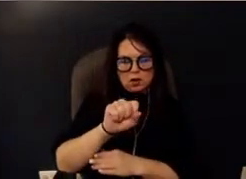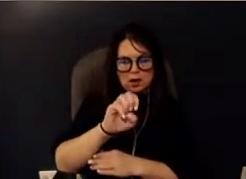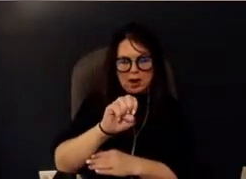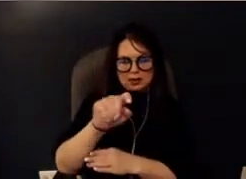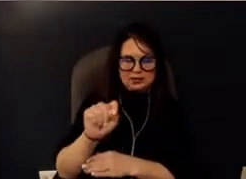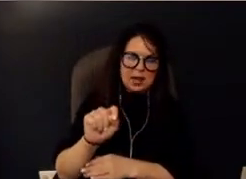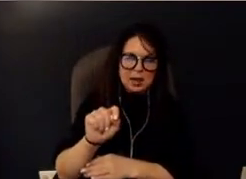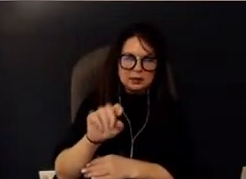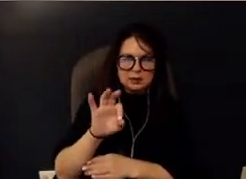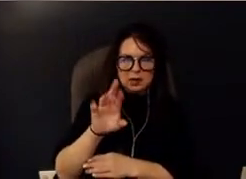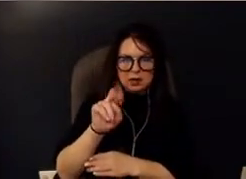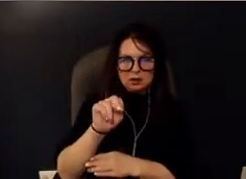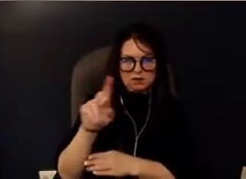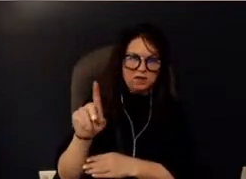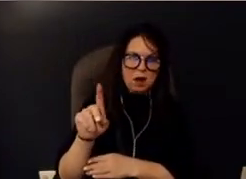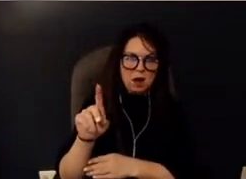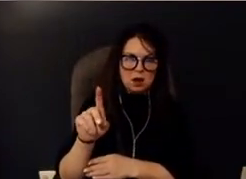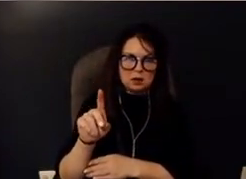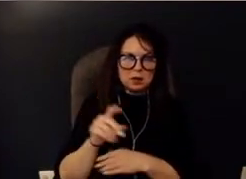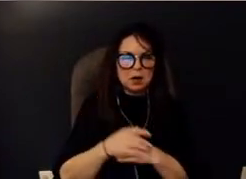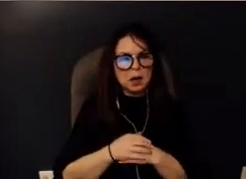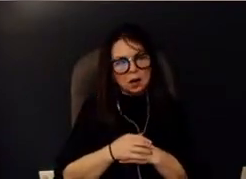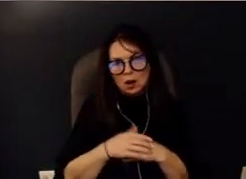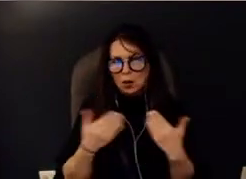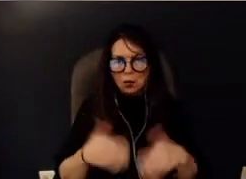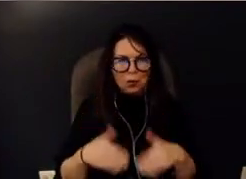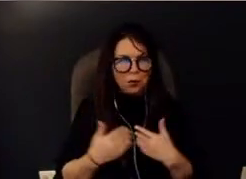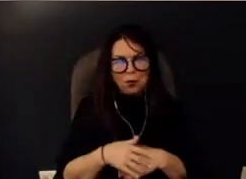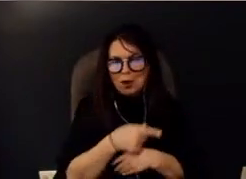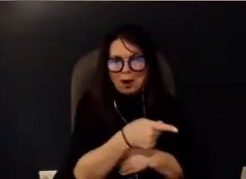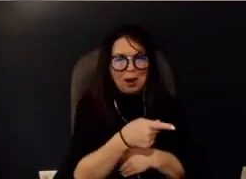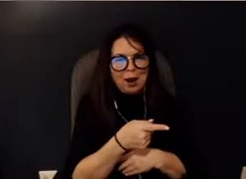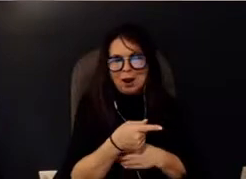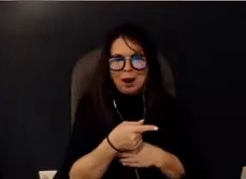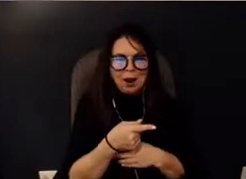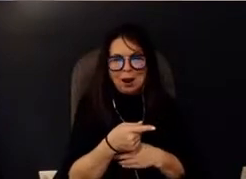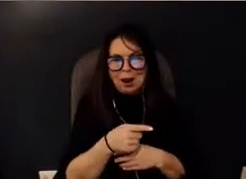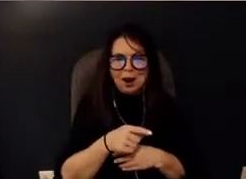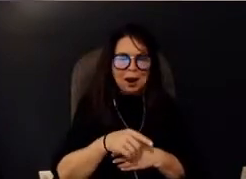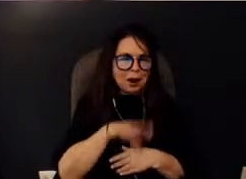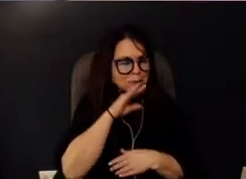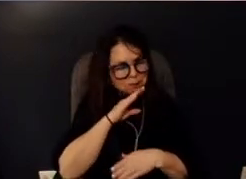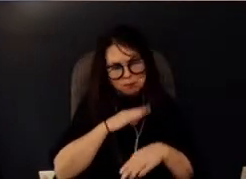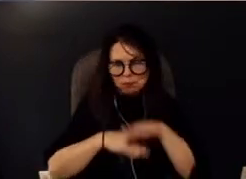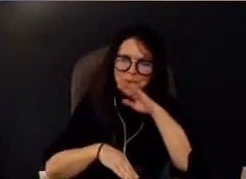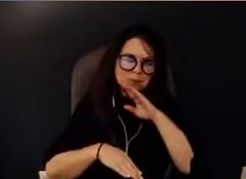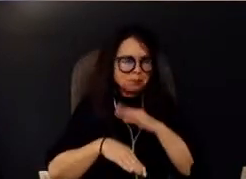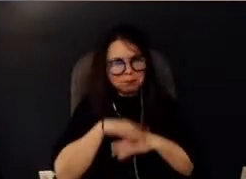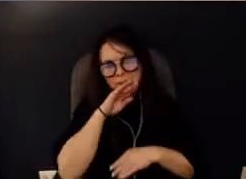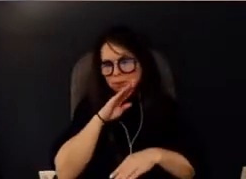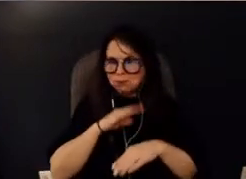the absolute most hits this year, so much so that, so just to